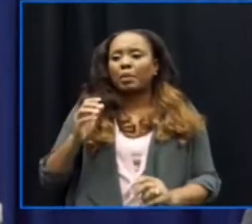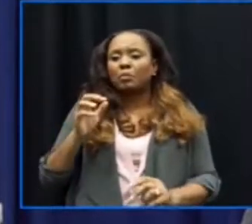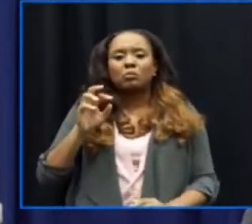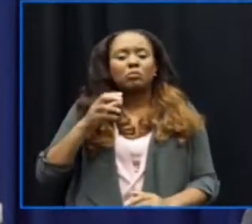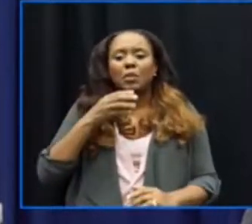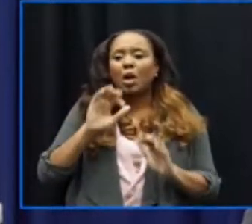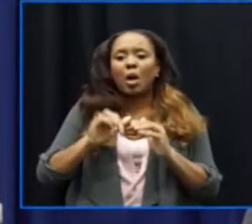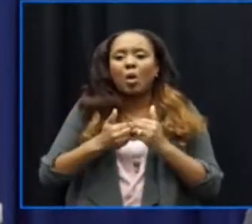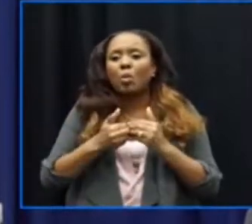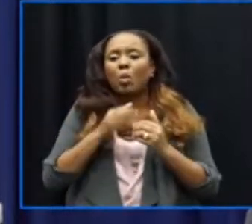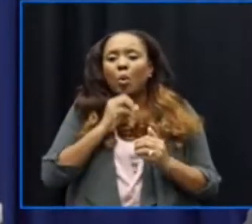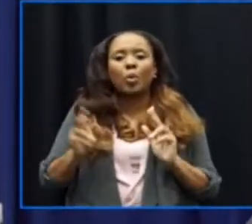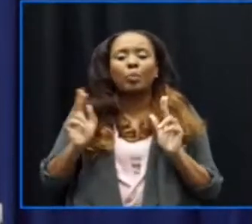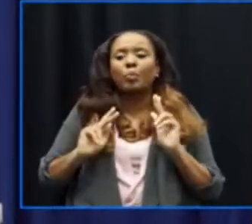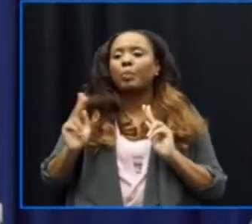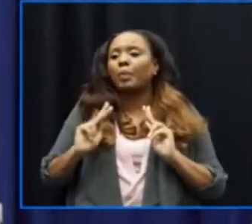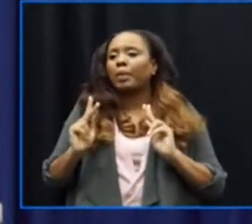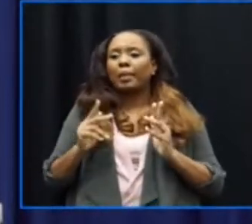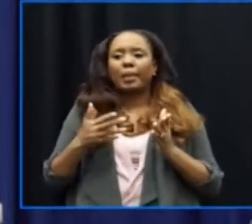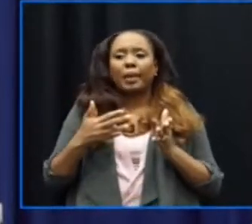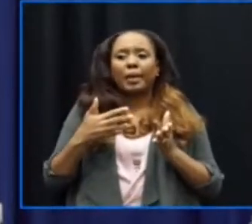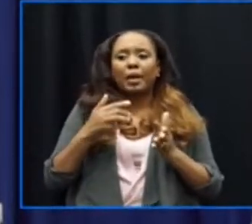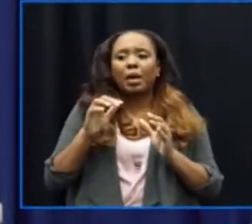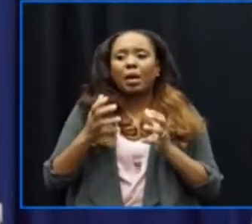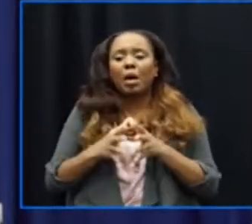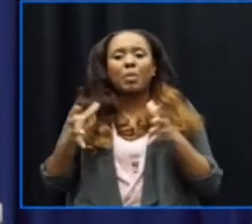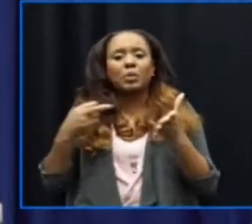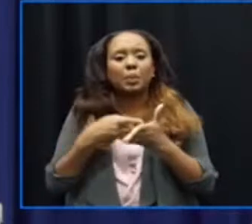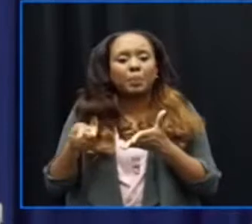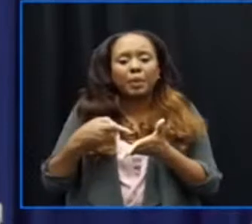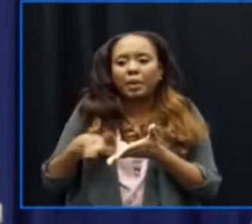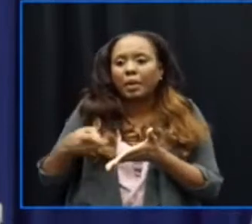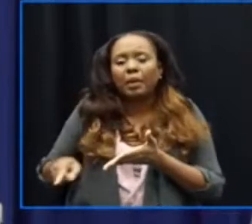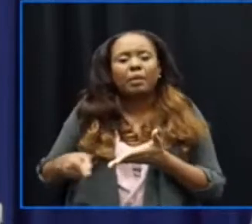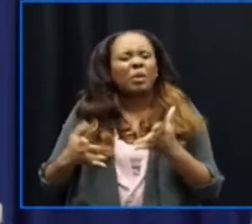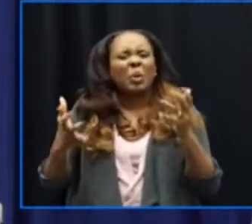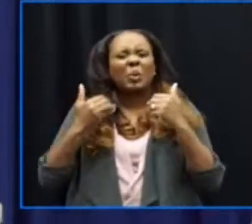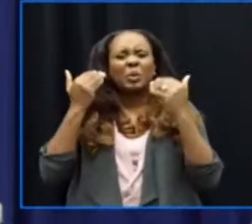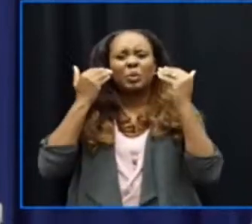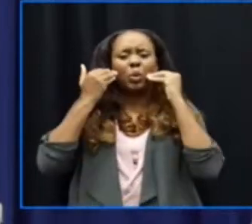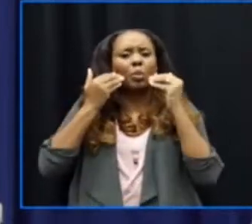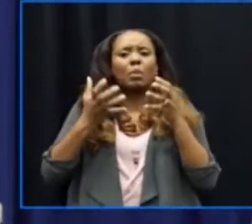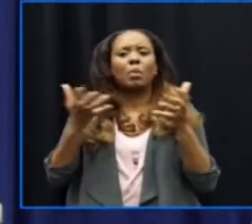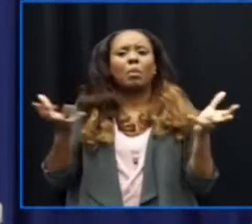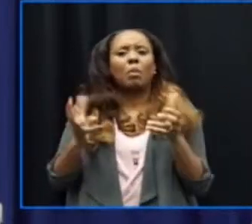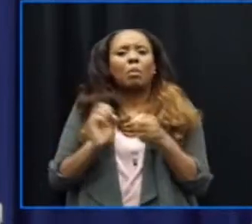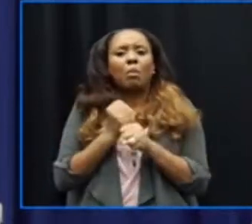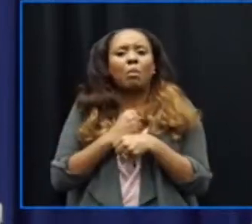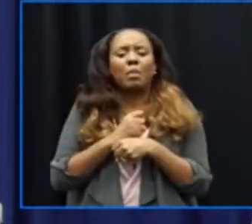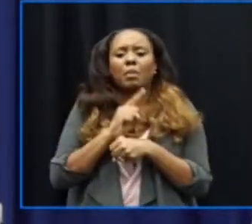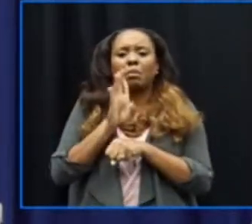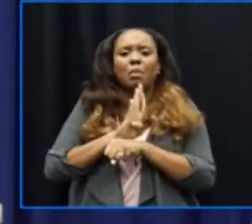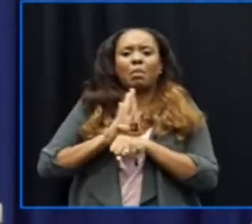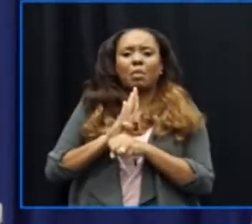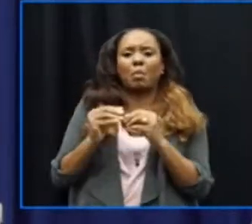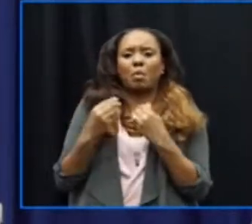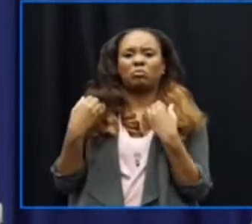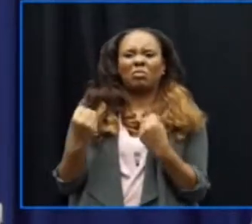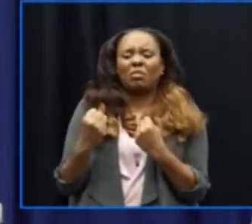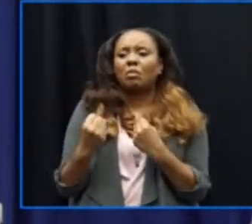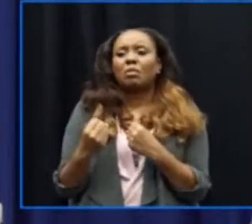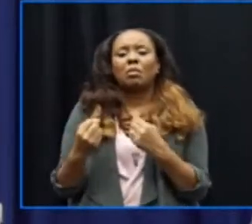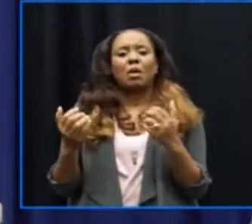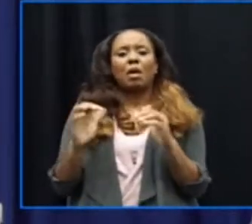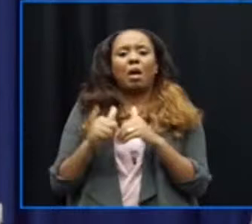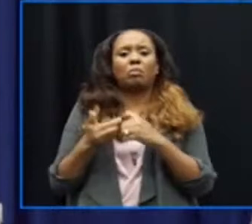we have, therefore, to look at that, and we have to look at what will bring a strong Barbados, a strong Barbadian economy.